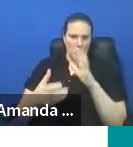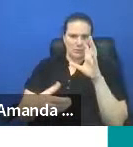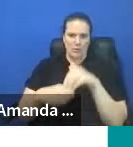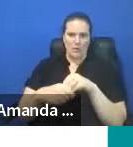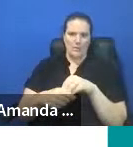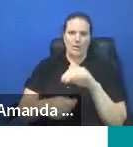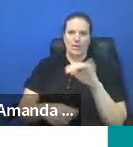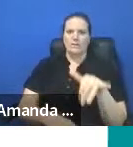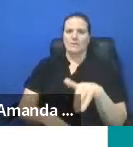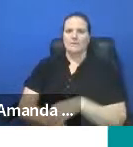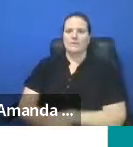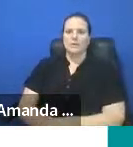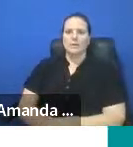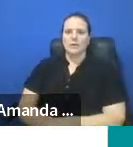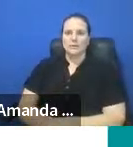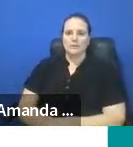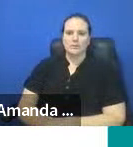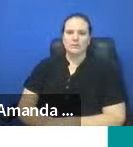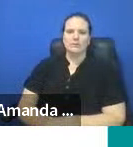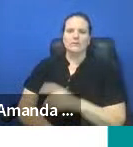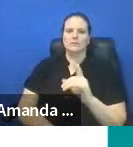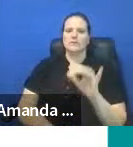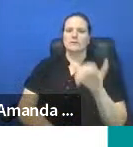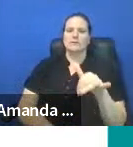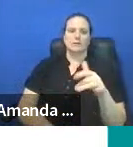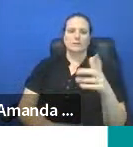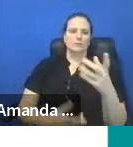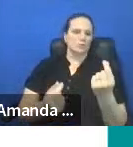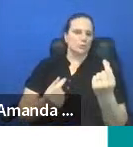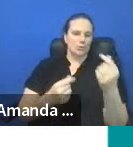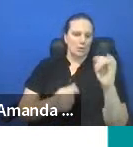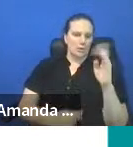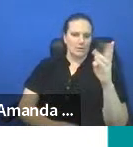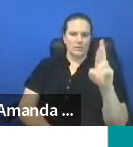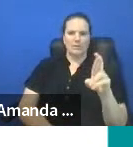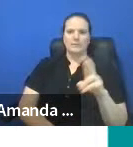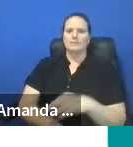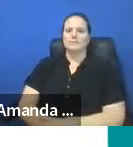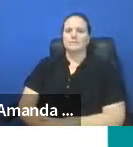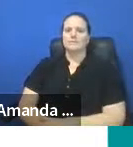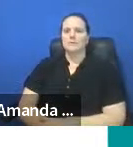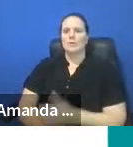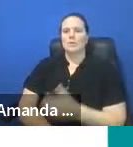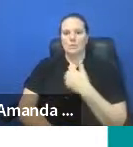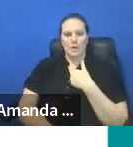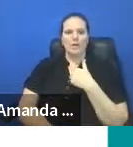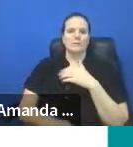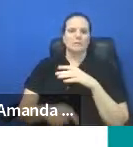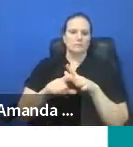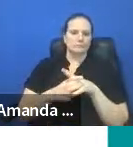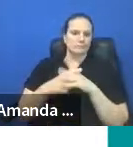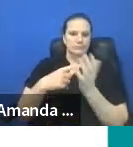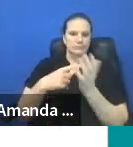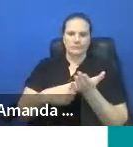the existing kind of bodies that we've put in place for IBR. So we've had initial discussions about that,